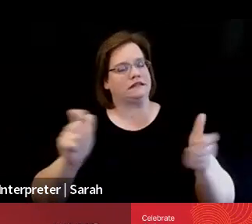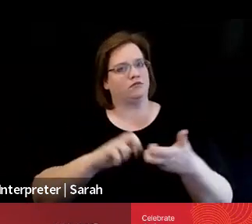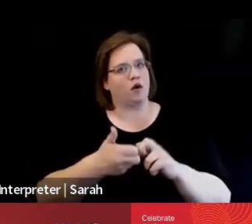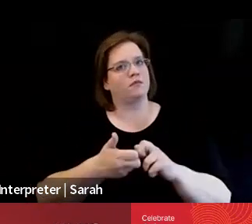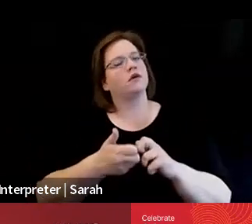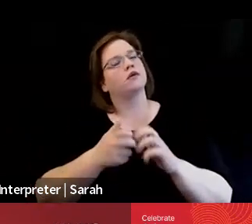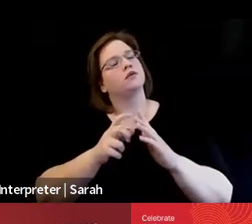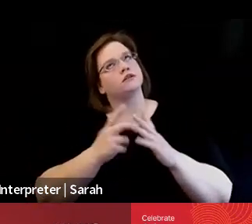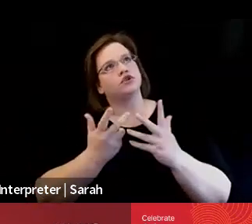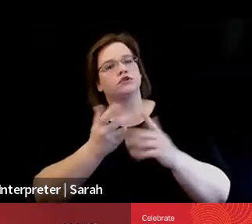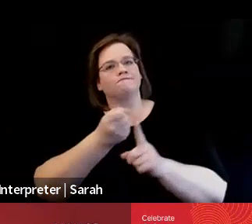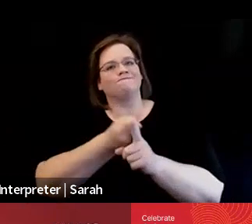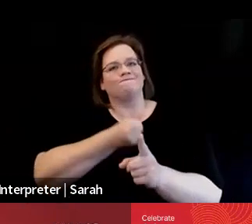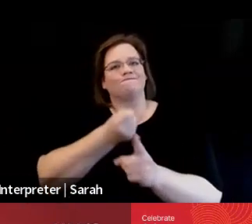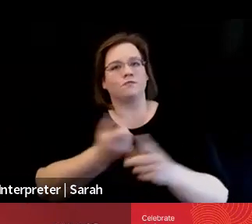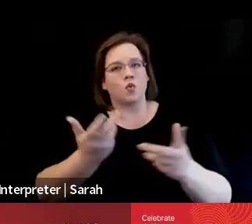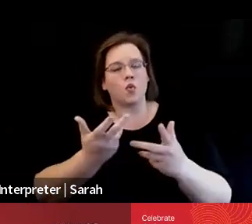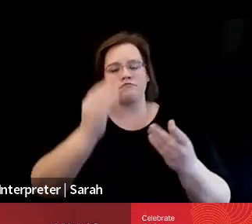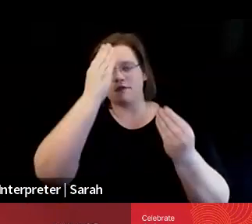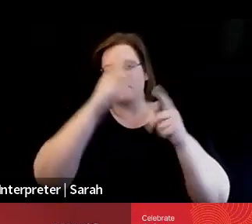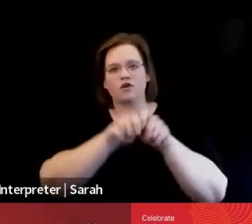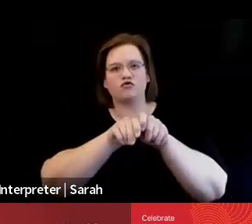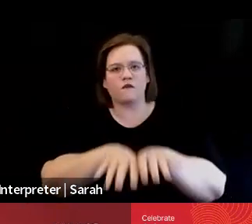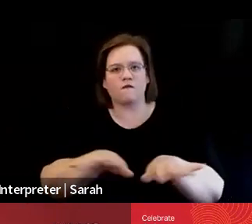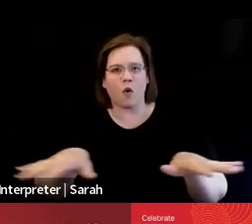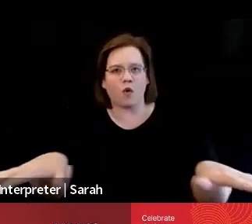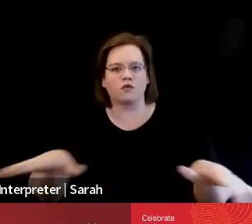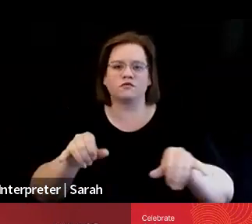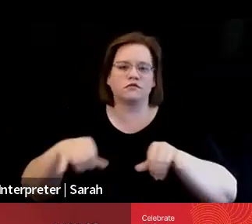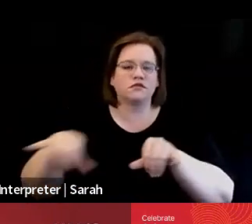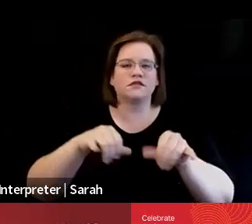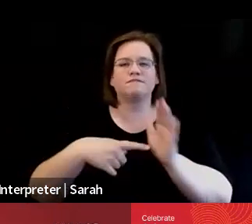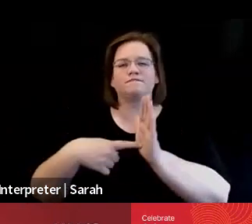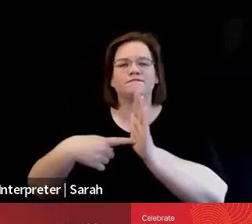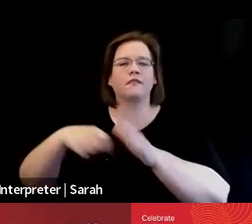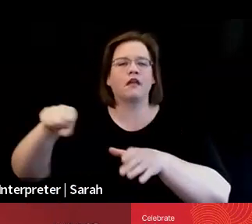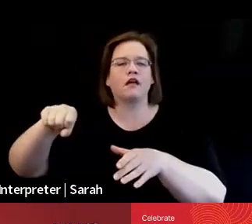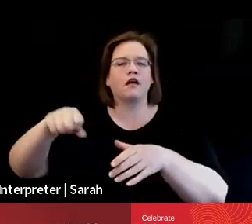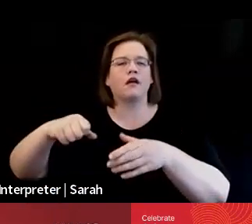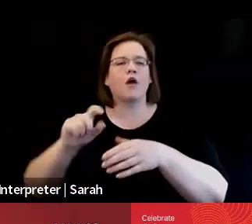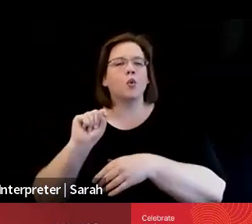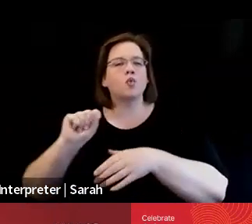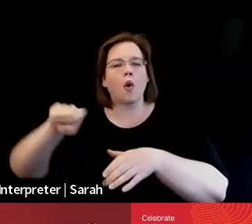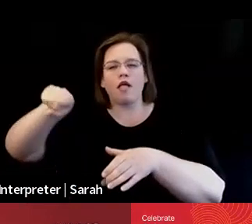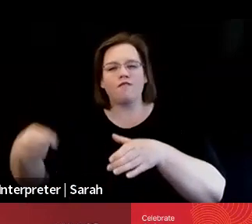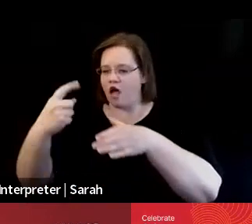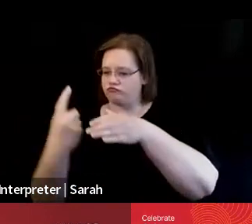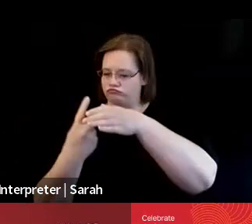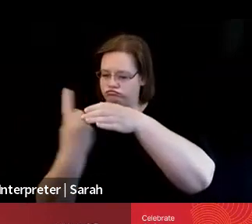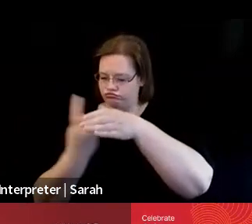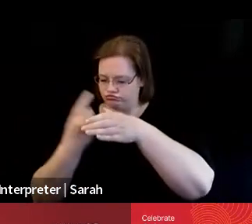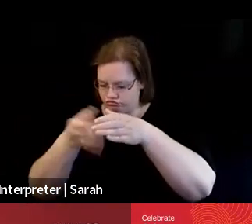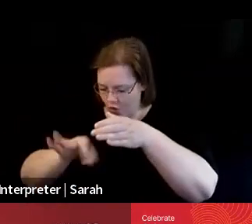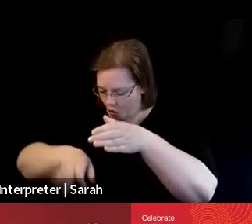information flows. Like, I think we when it comes to certain very common things like flushing a toilet or something like that, like we think we know the answer to that. We have